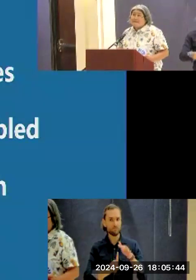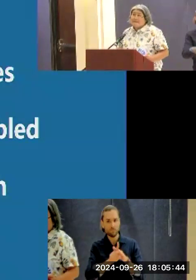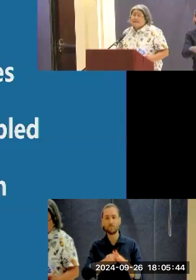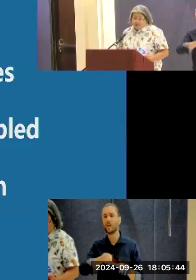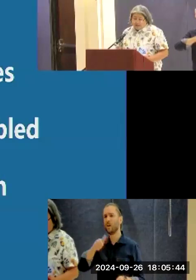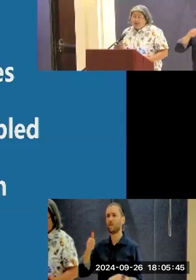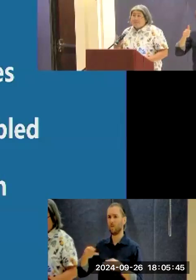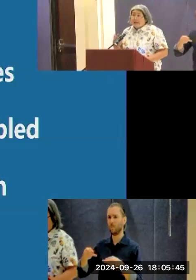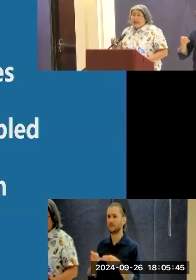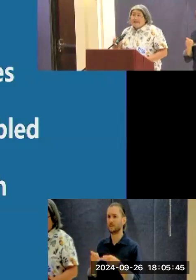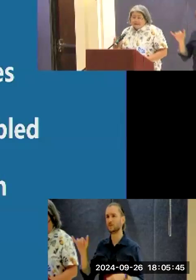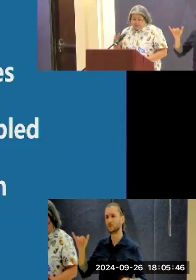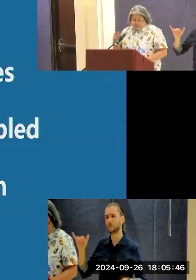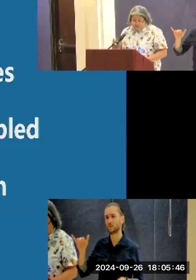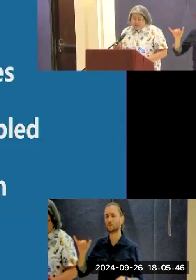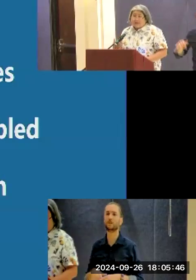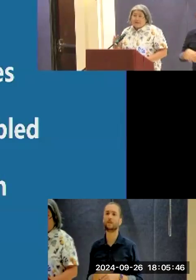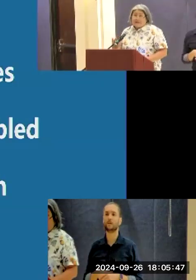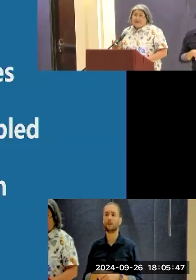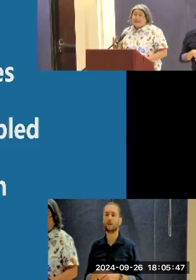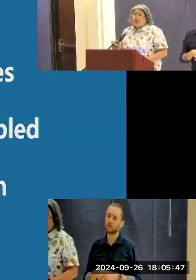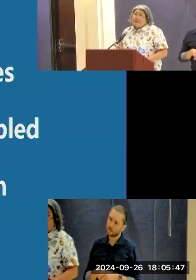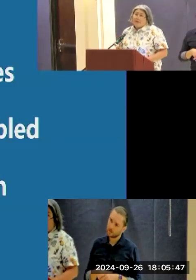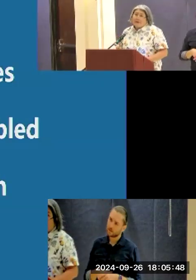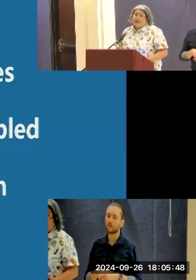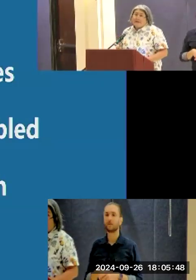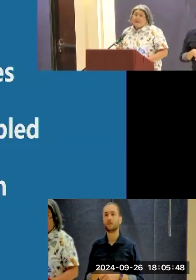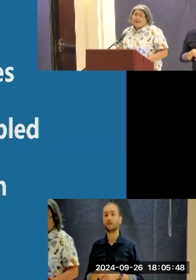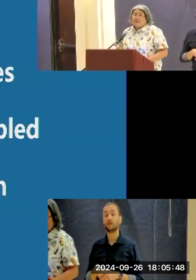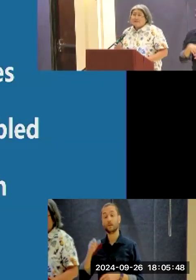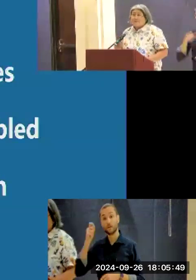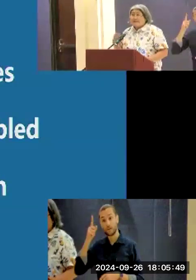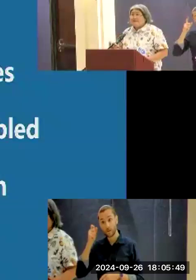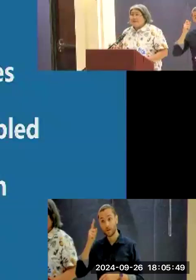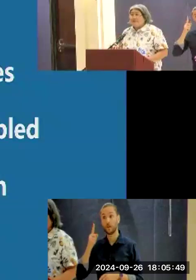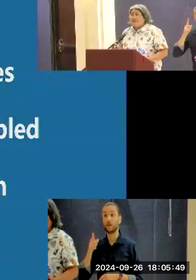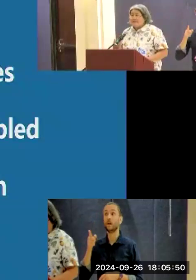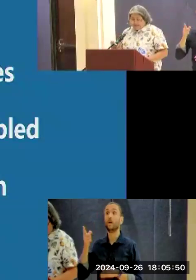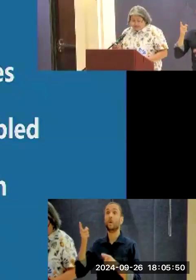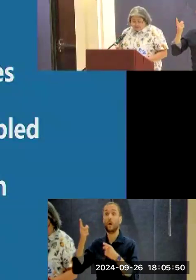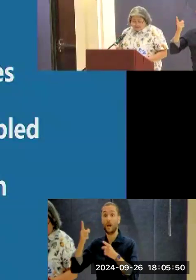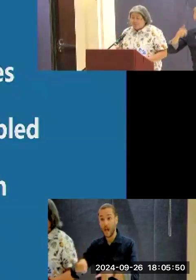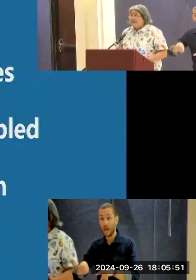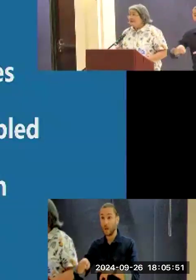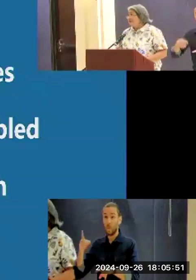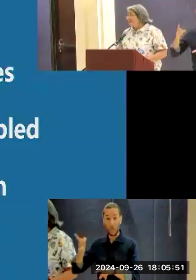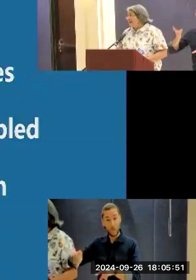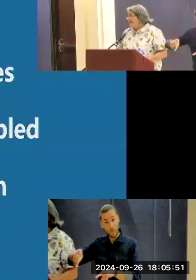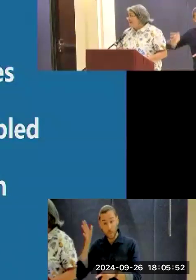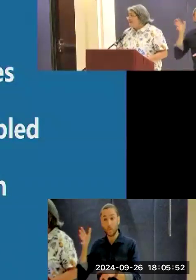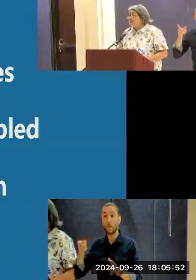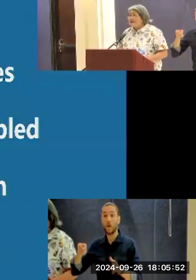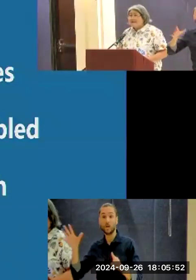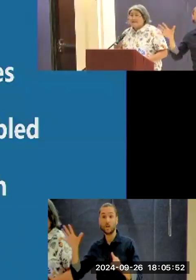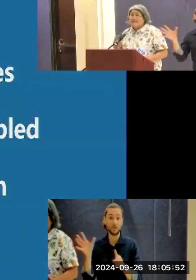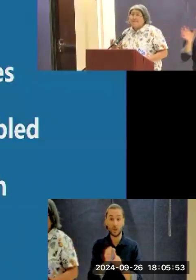places. And yet, it's only when someone gets assaulted that we can call that hate,